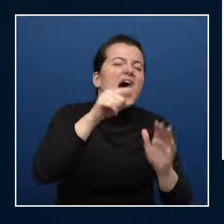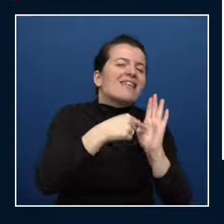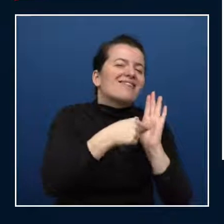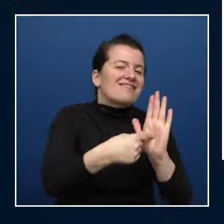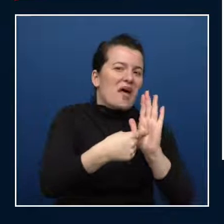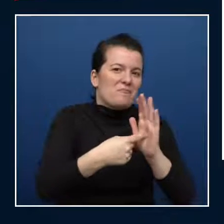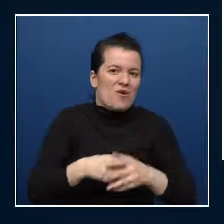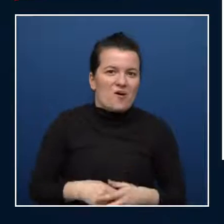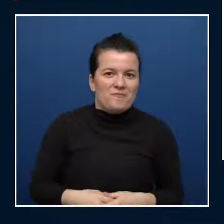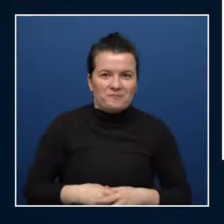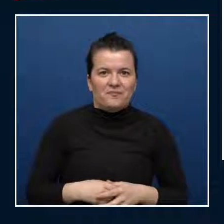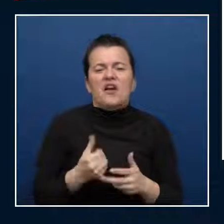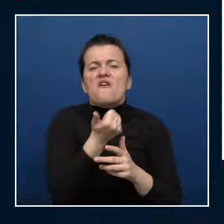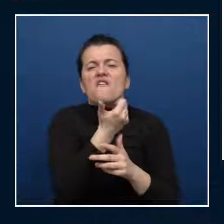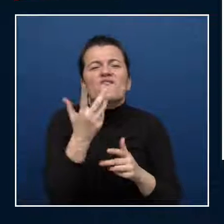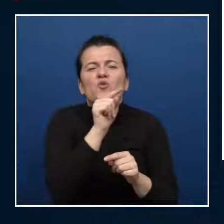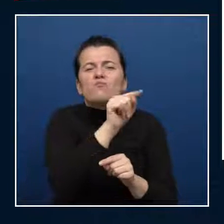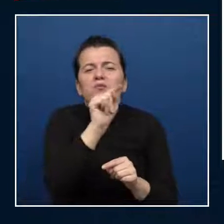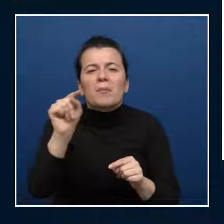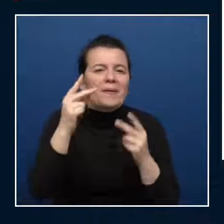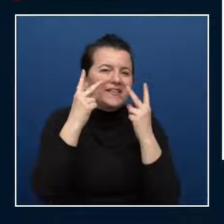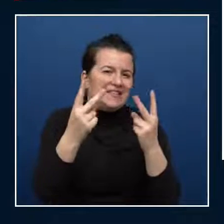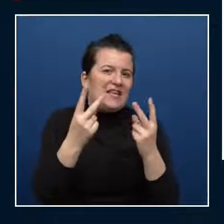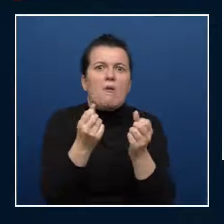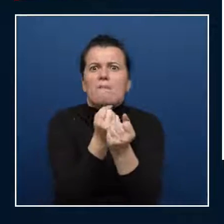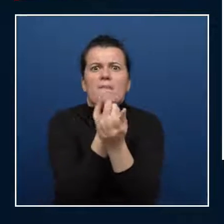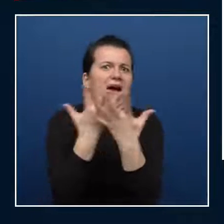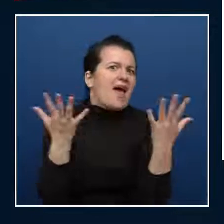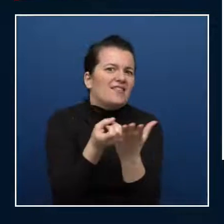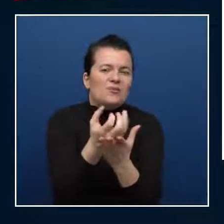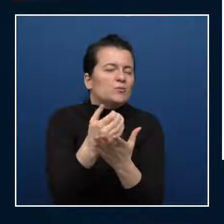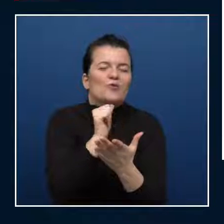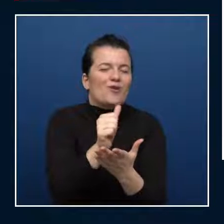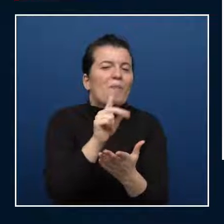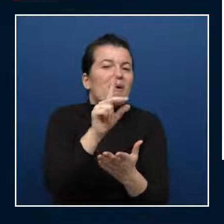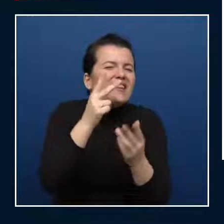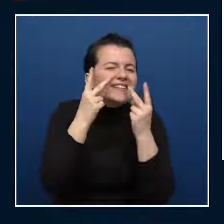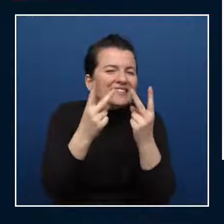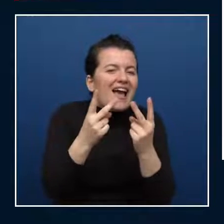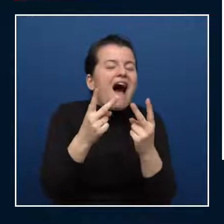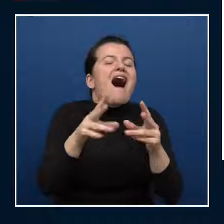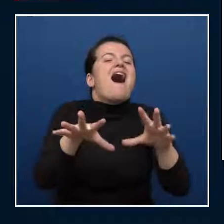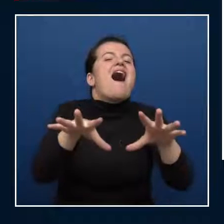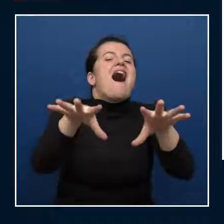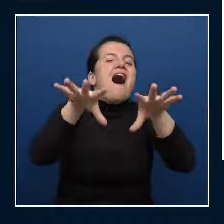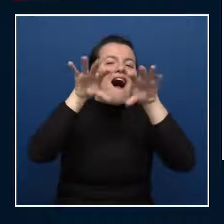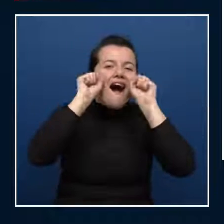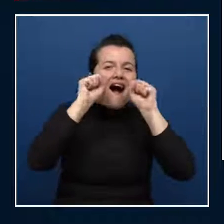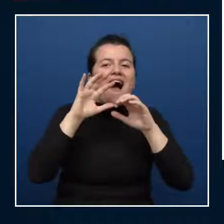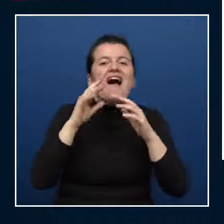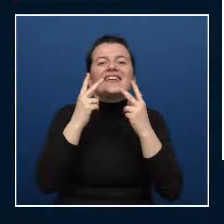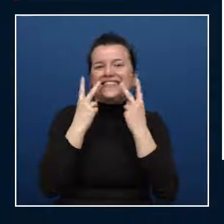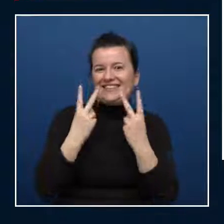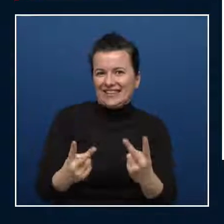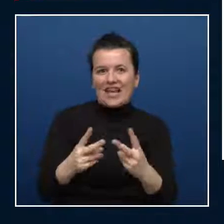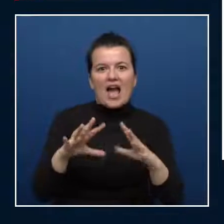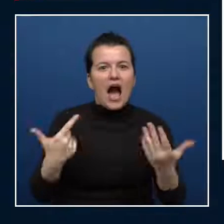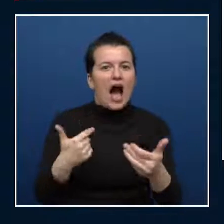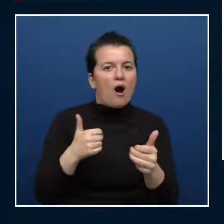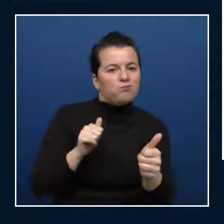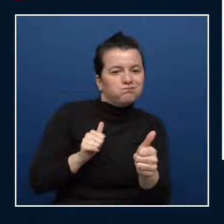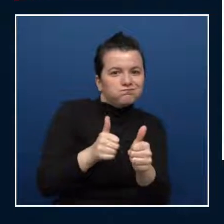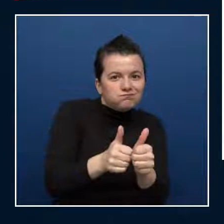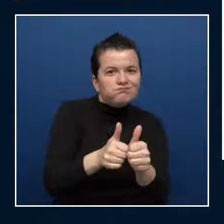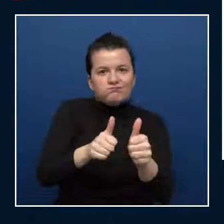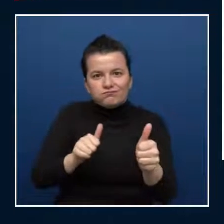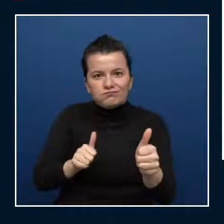reference to show you, but you can start to get a picture of how this can actually help you when you actually look at a production environment. I haven't had a